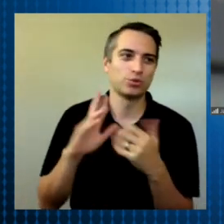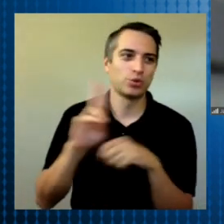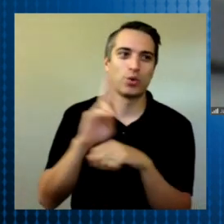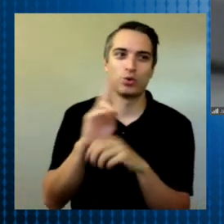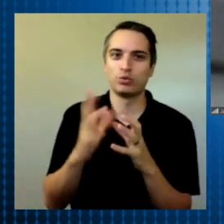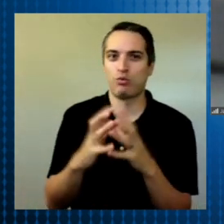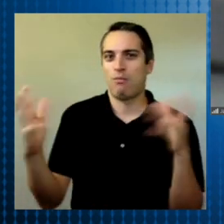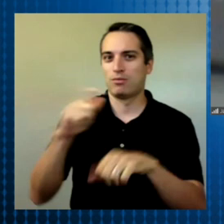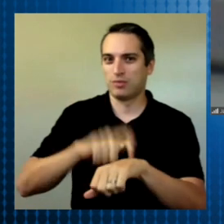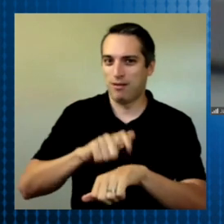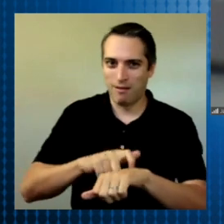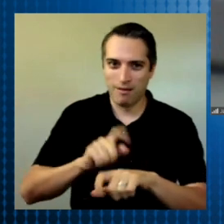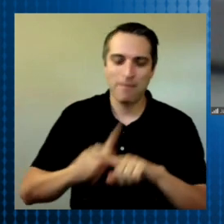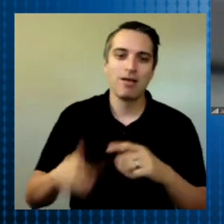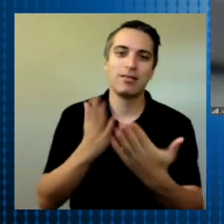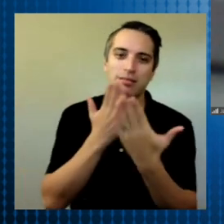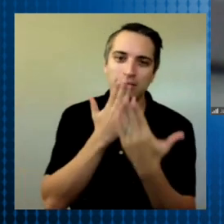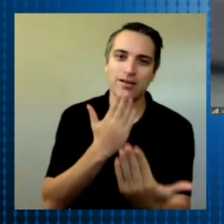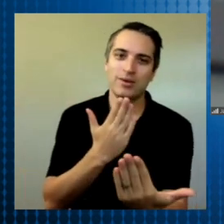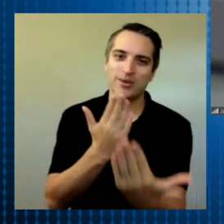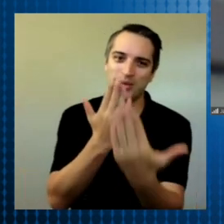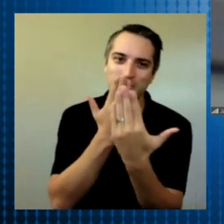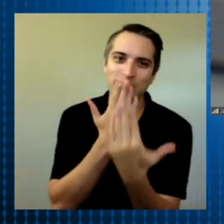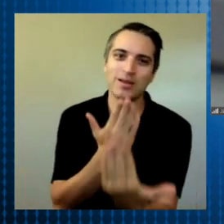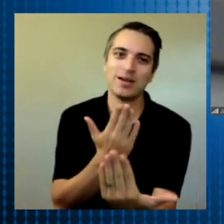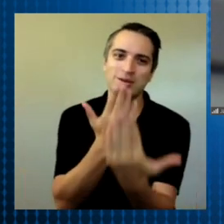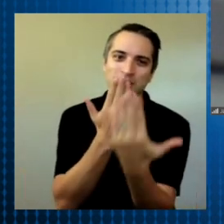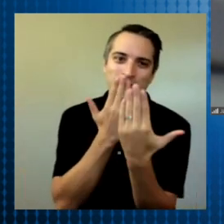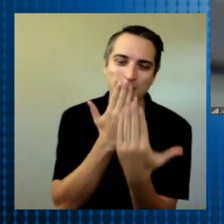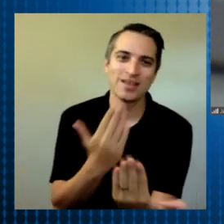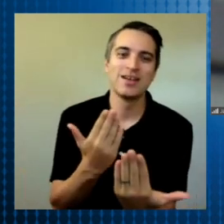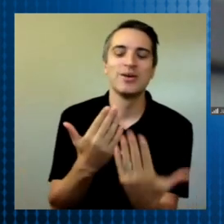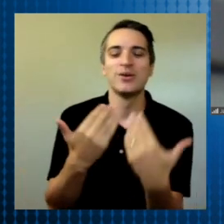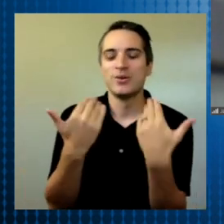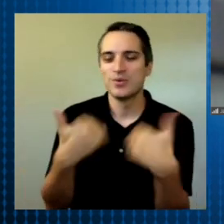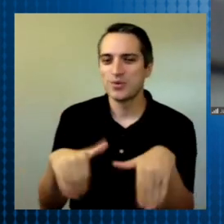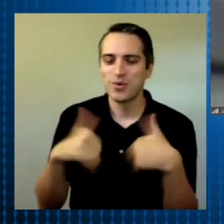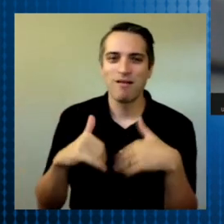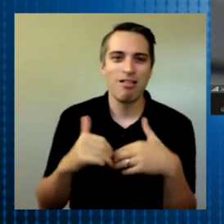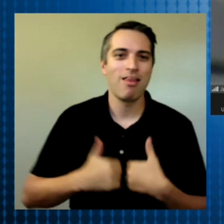you again for just the opportunity, because it was such a life-changing and impactful opportunity.